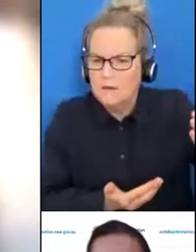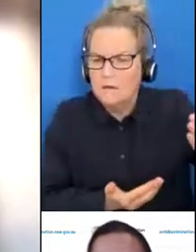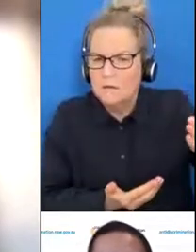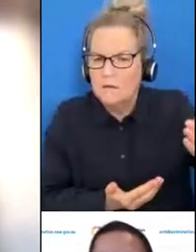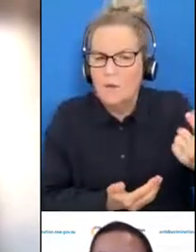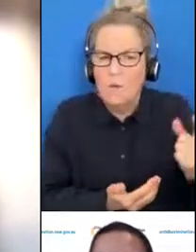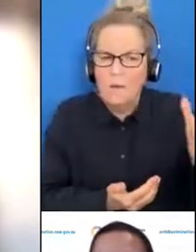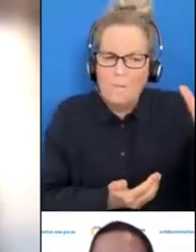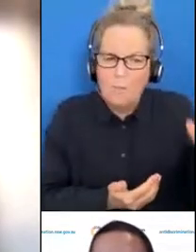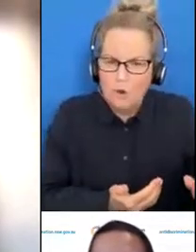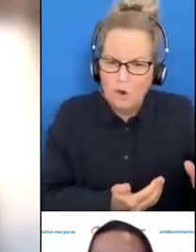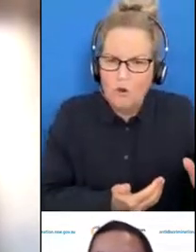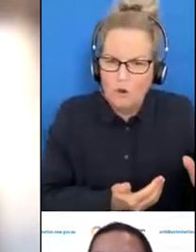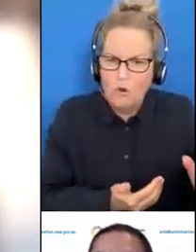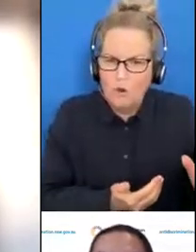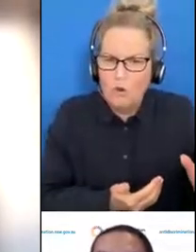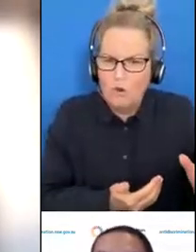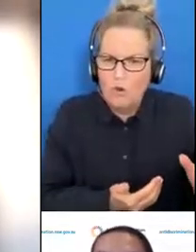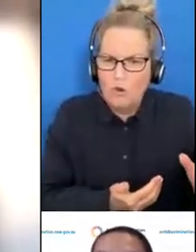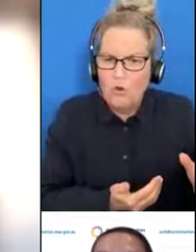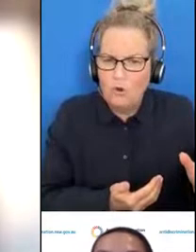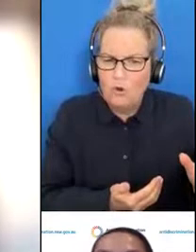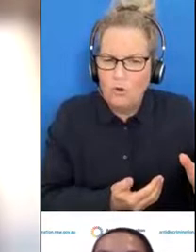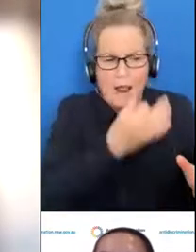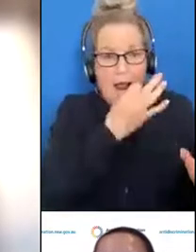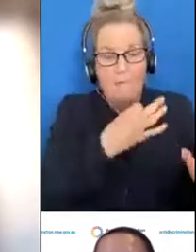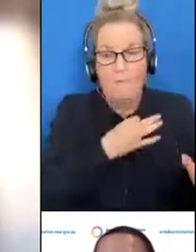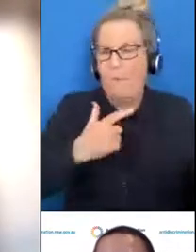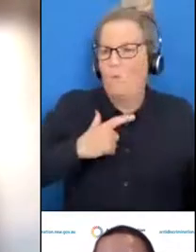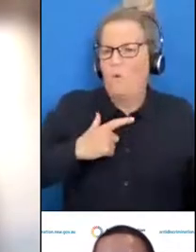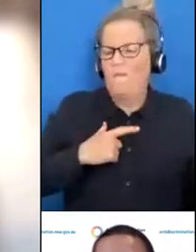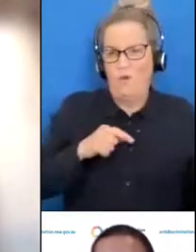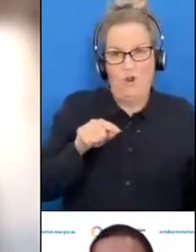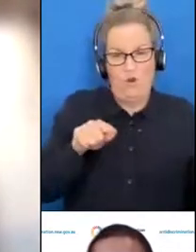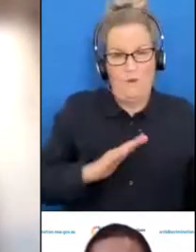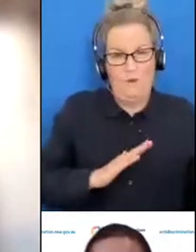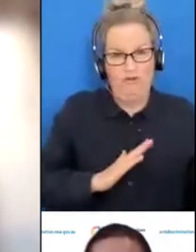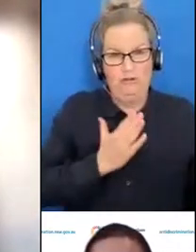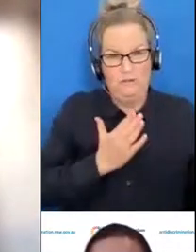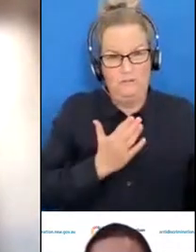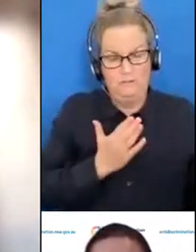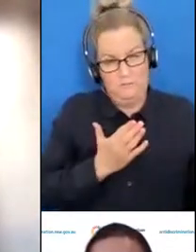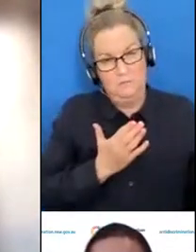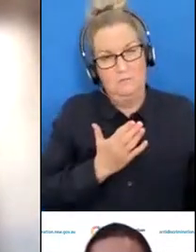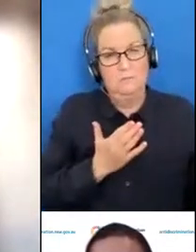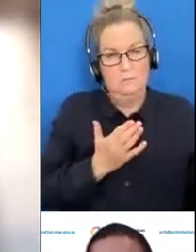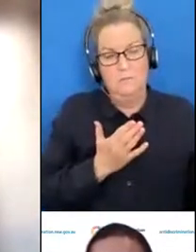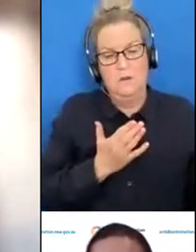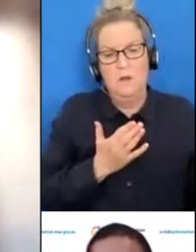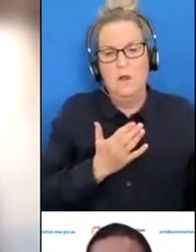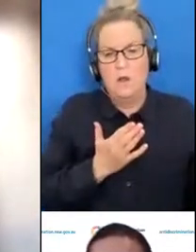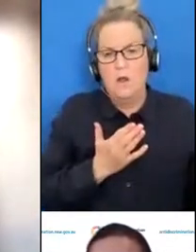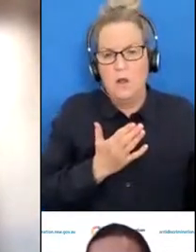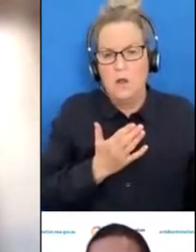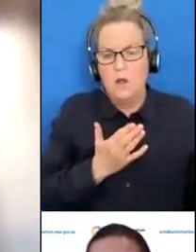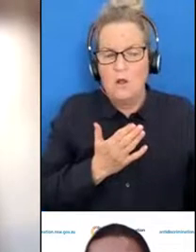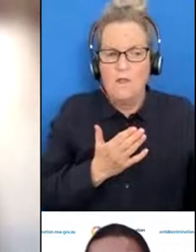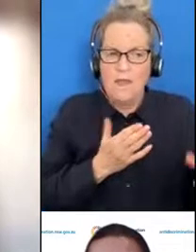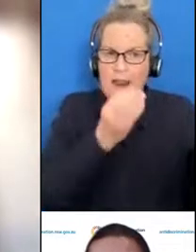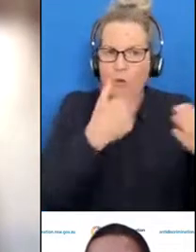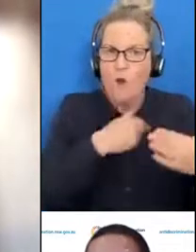that I asked them, why are you interested in doing this? And they said to me that they want to share their